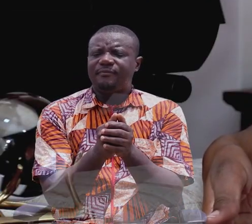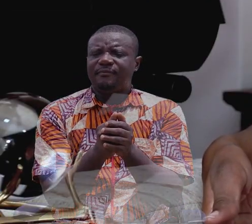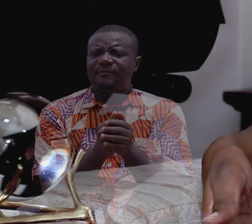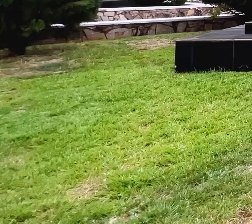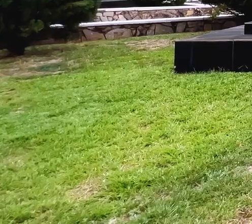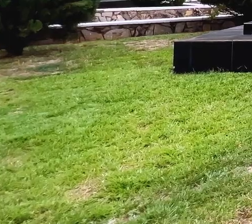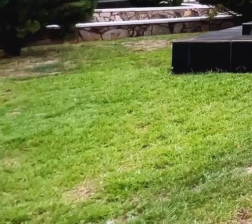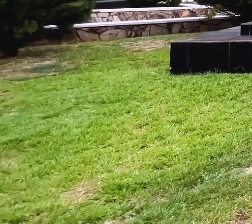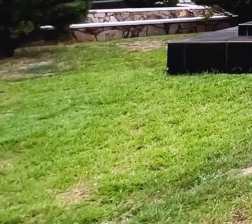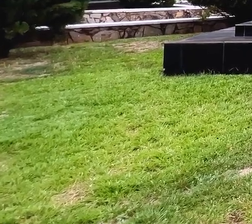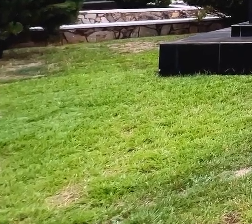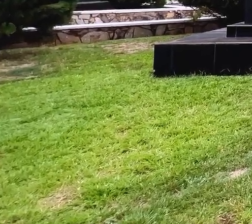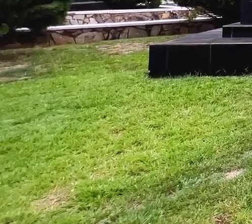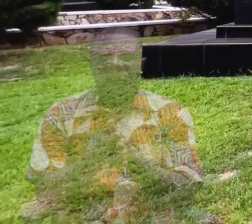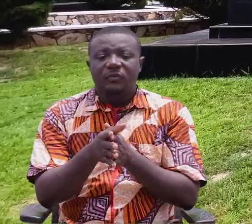it.